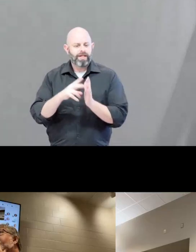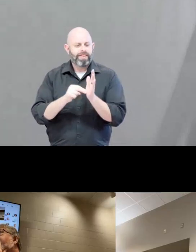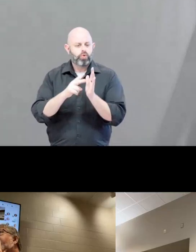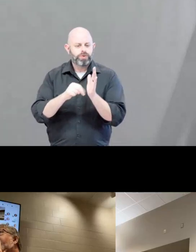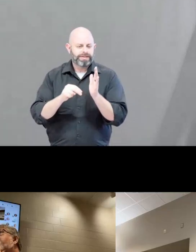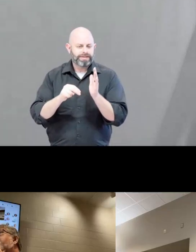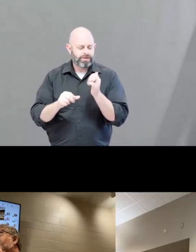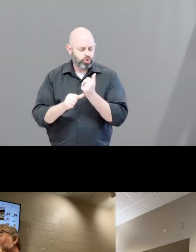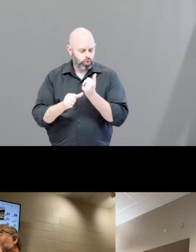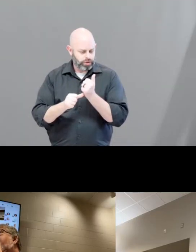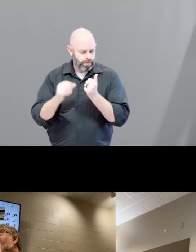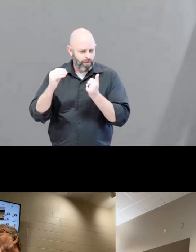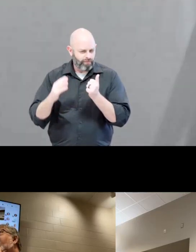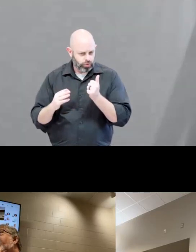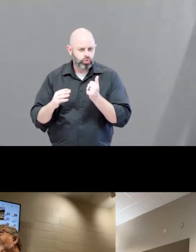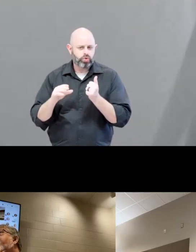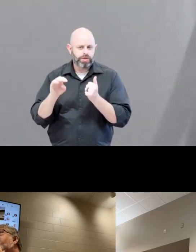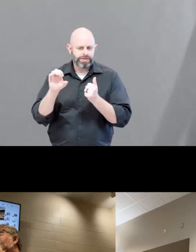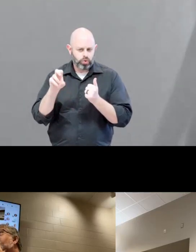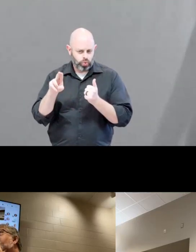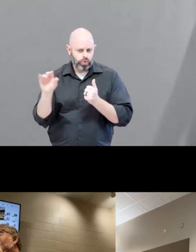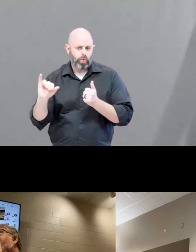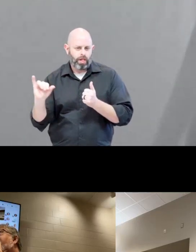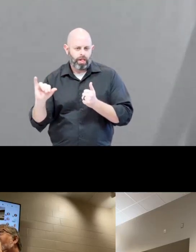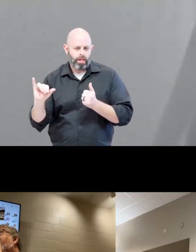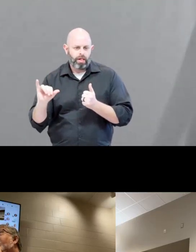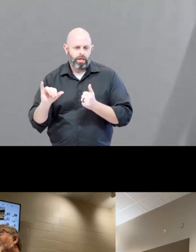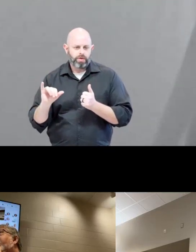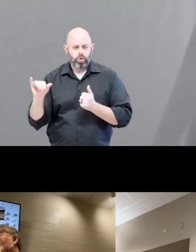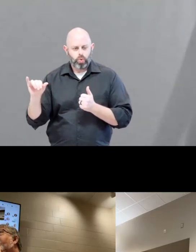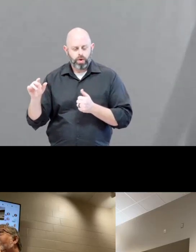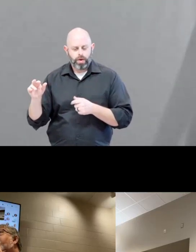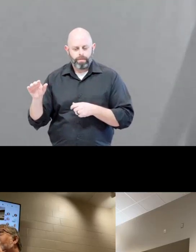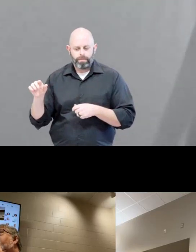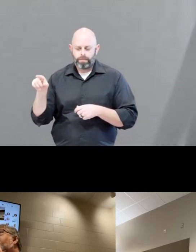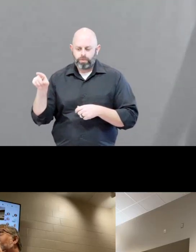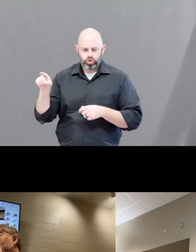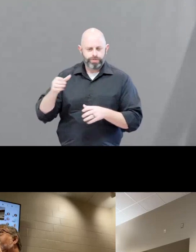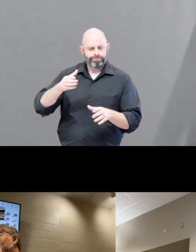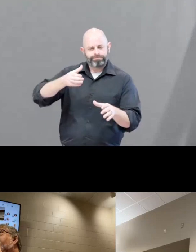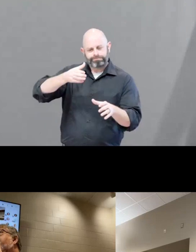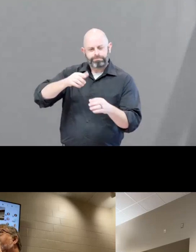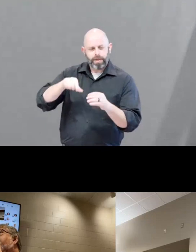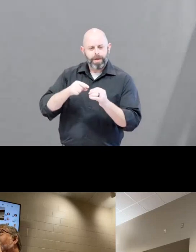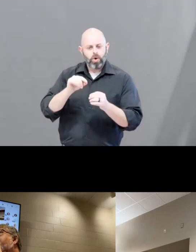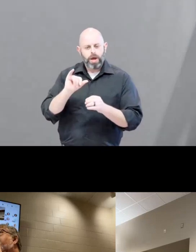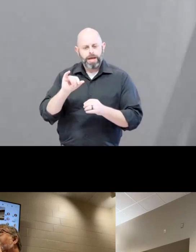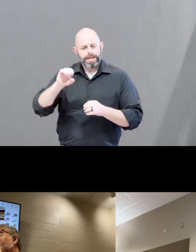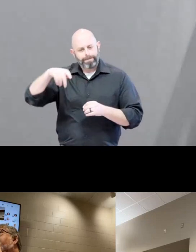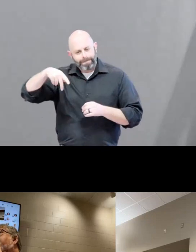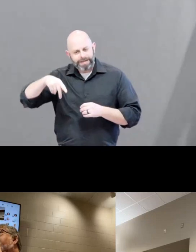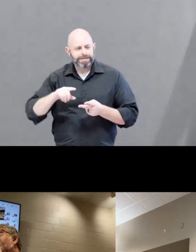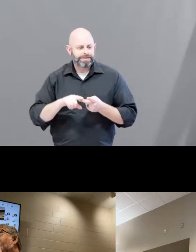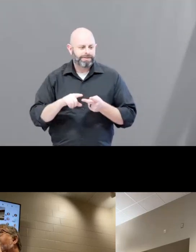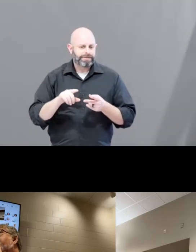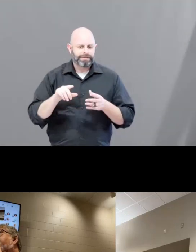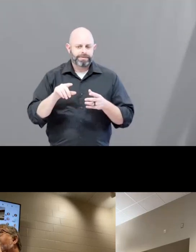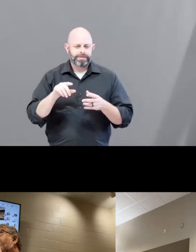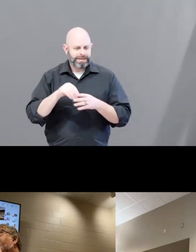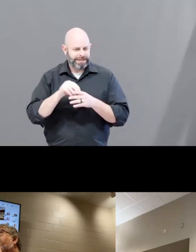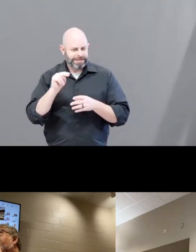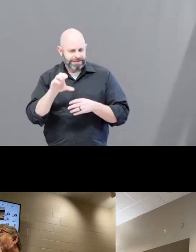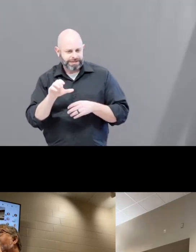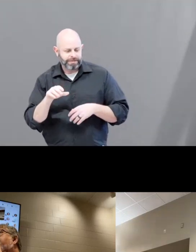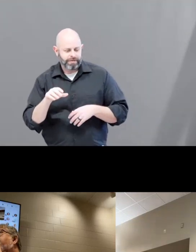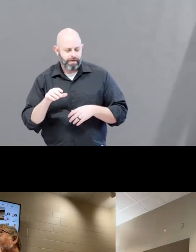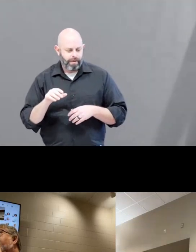associate professor as well. And so she knows about like IEPs and EC, and they're just